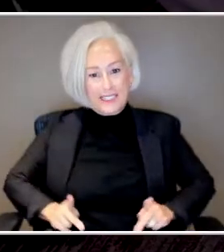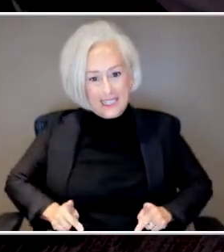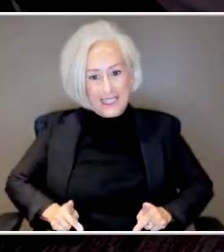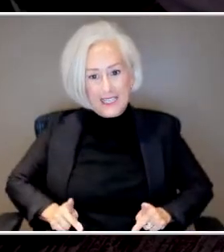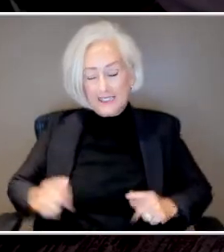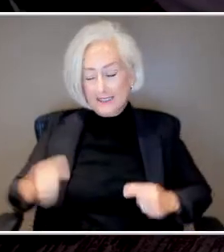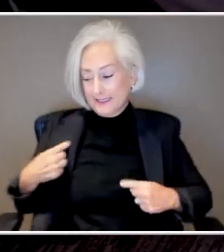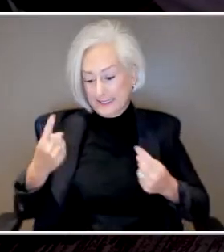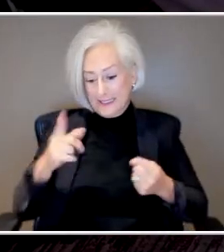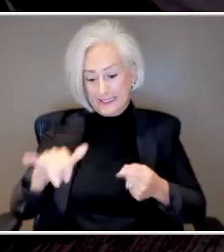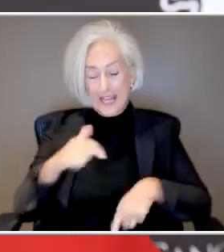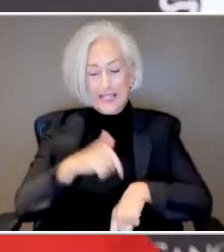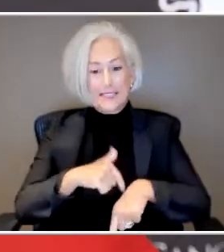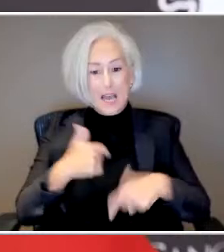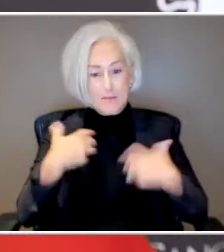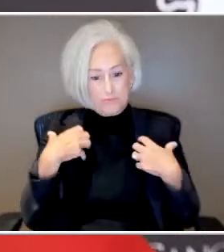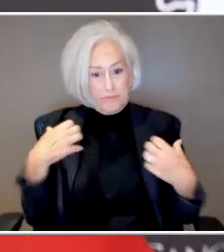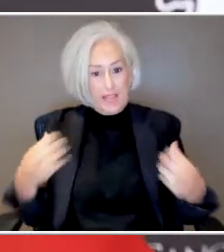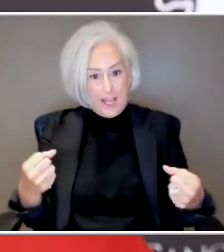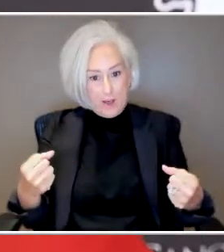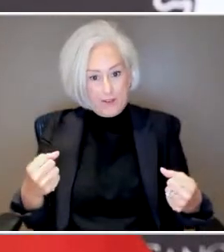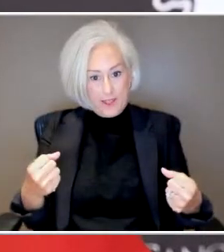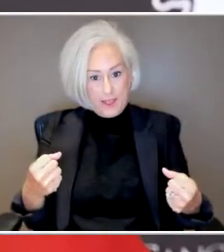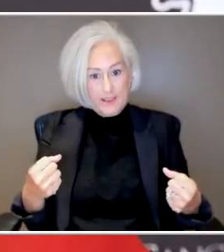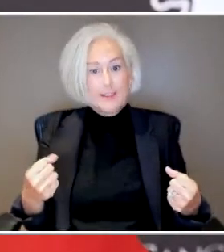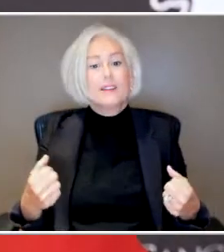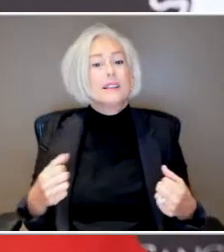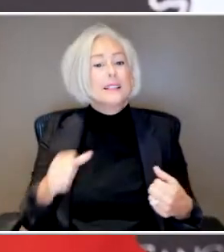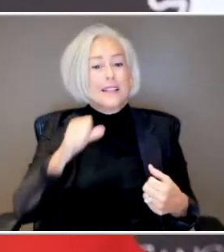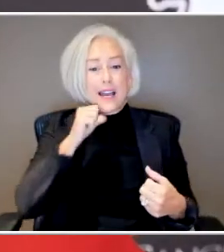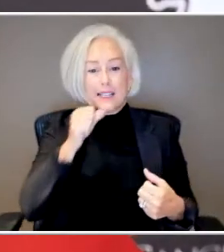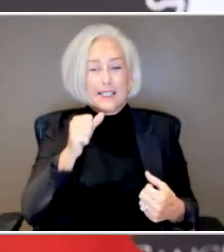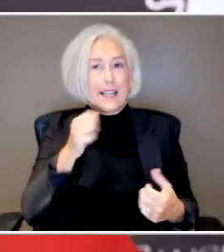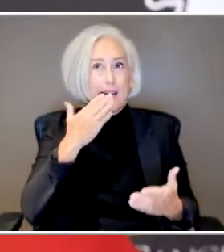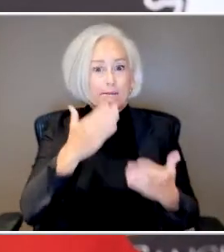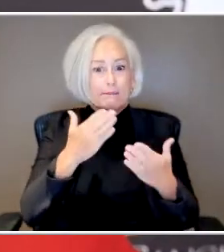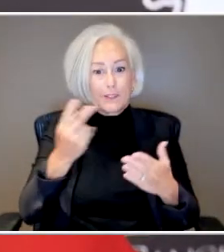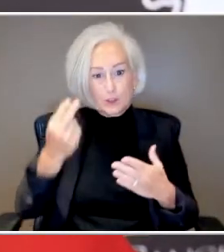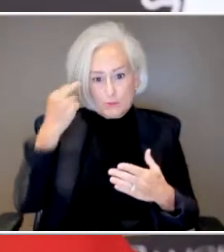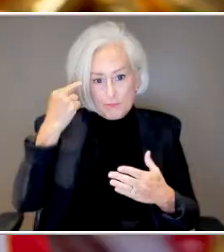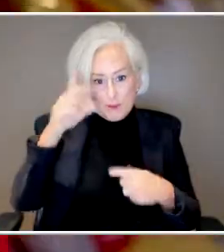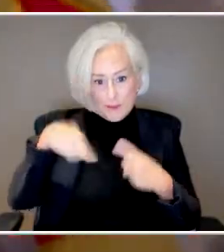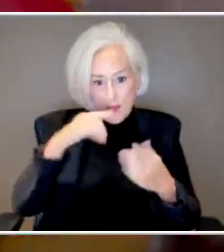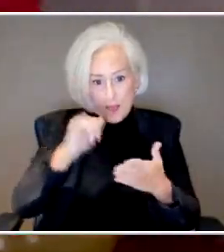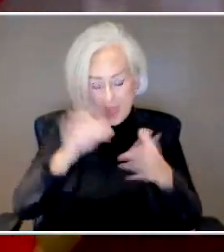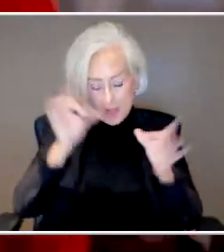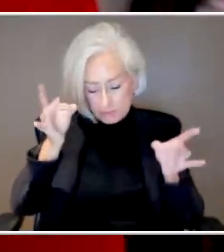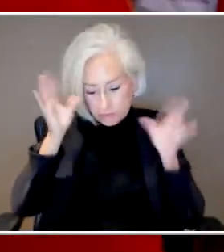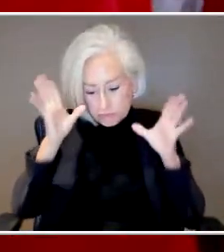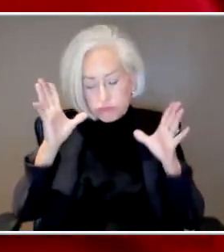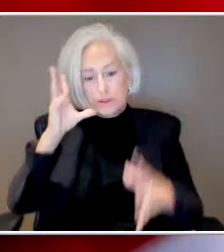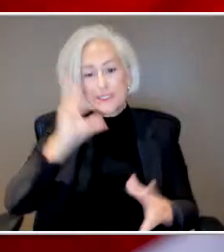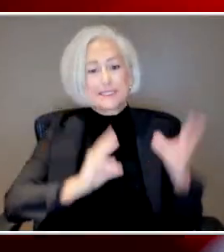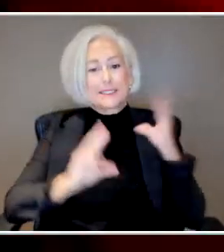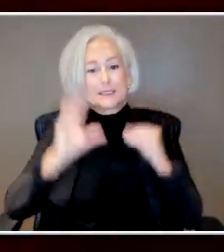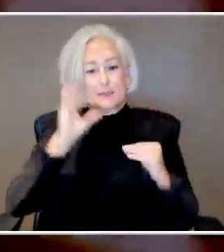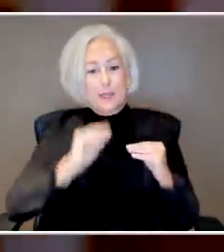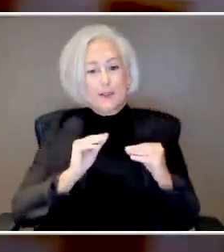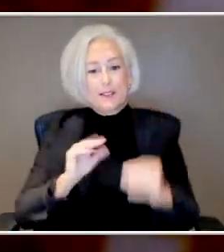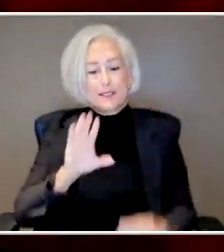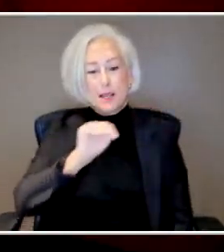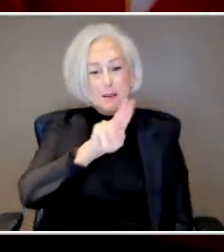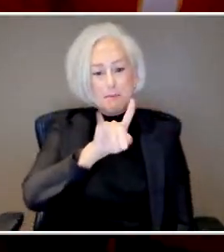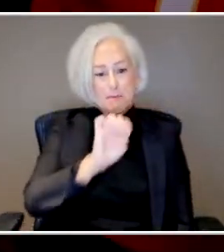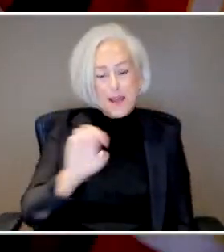now as I was a child, I didn't really have too many memories of it because it was such a traumatic experience at a young age. Both Mike and Chris inspire